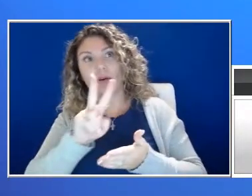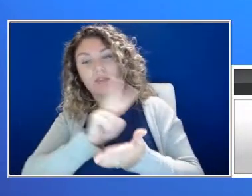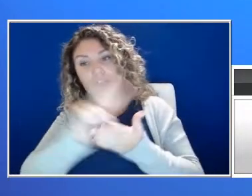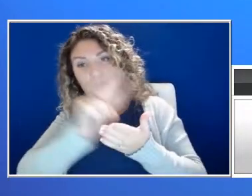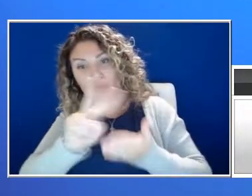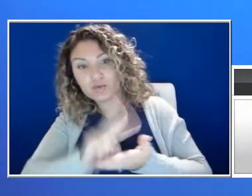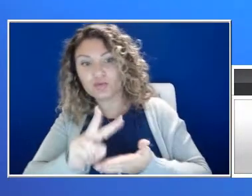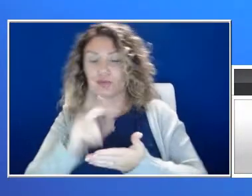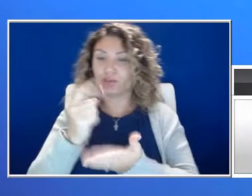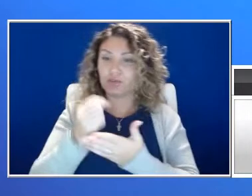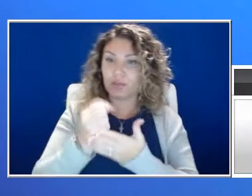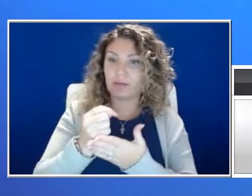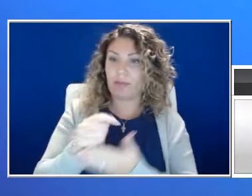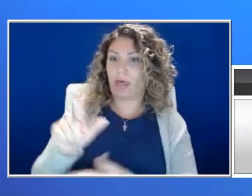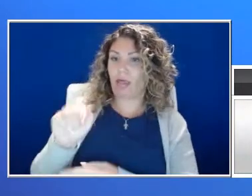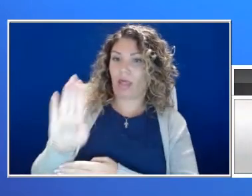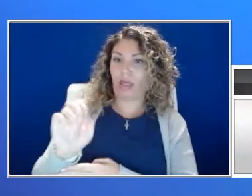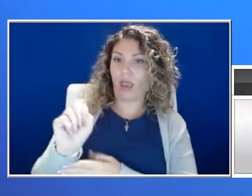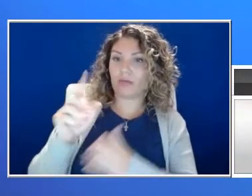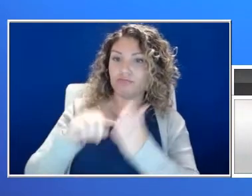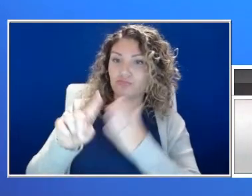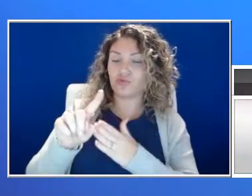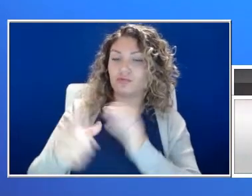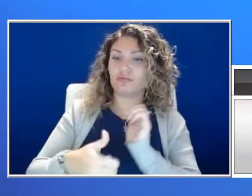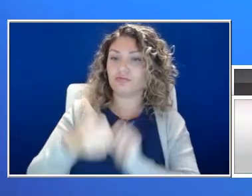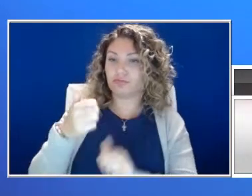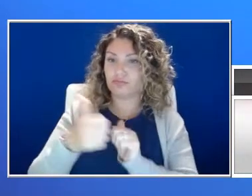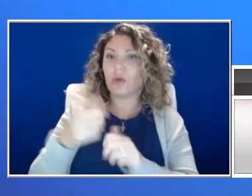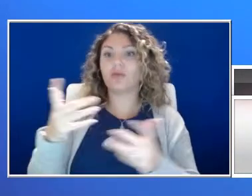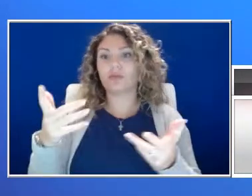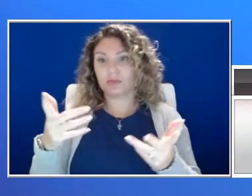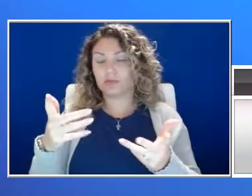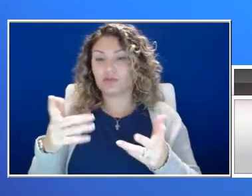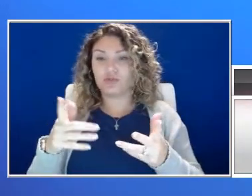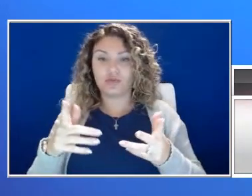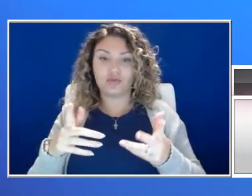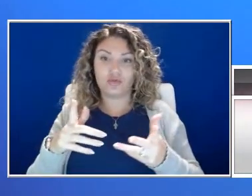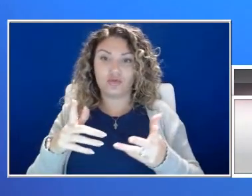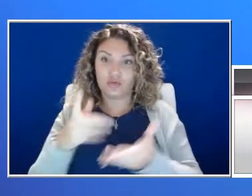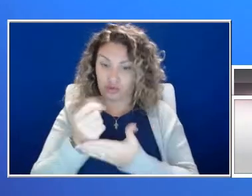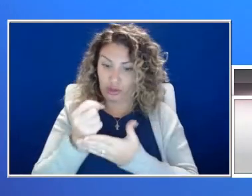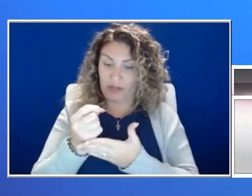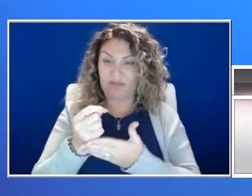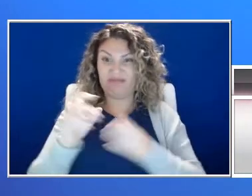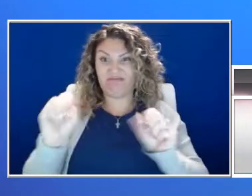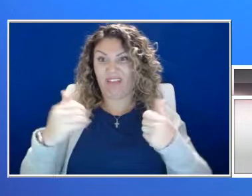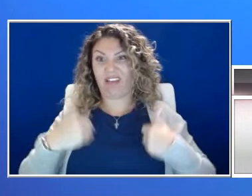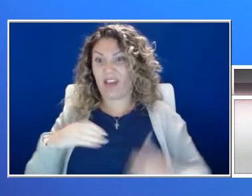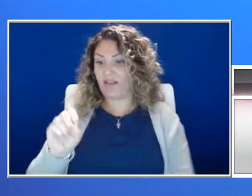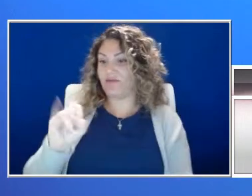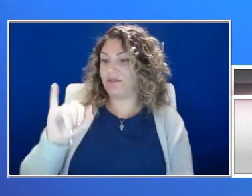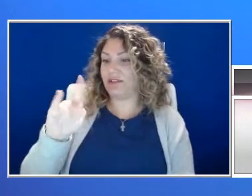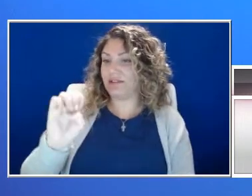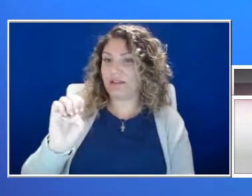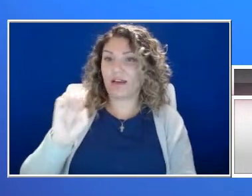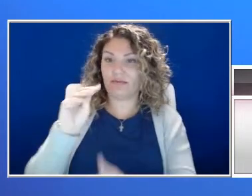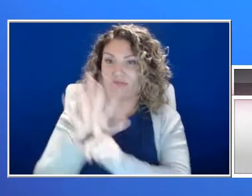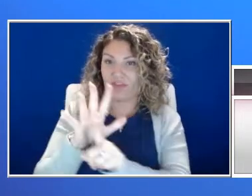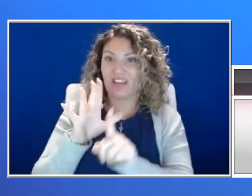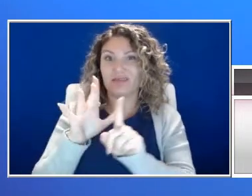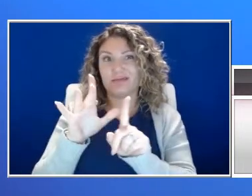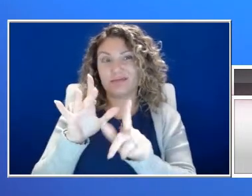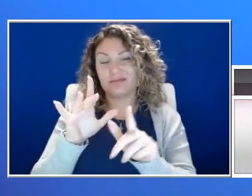labs checked. Unfortunately, most of these treatments can cause many side effects that they have to be hospitalized. So if you're talking about the cost effective, you